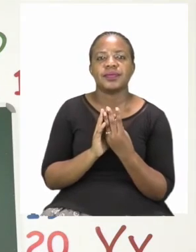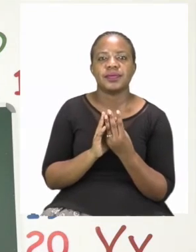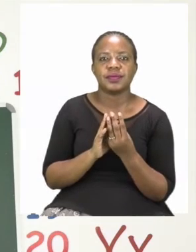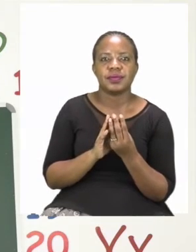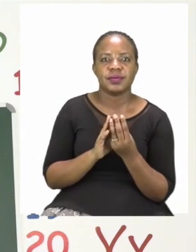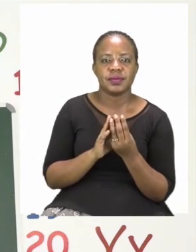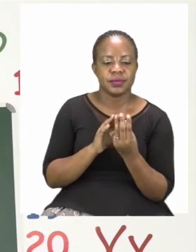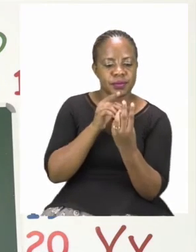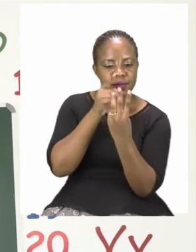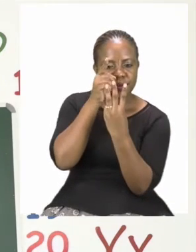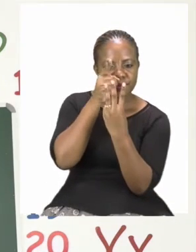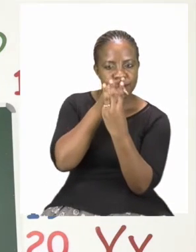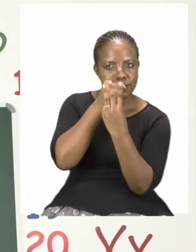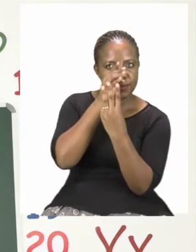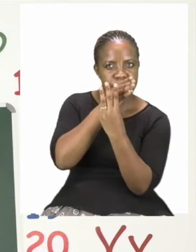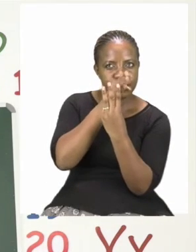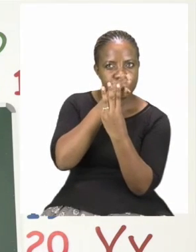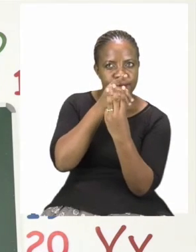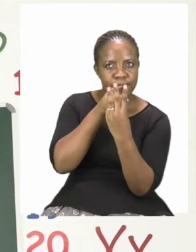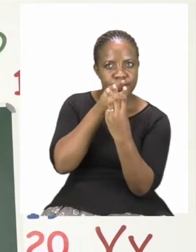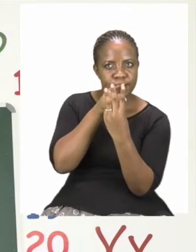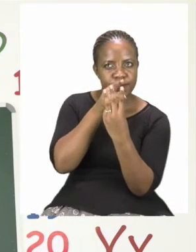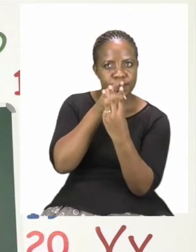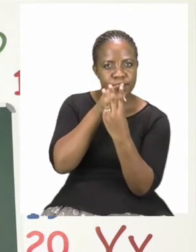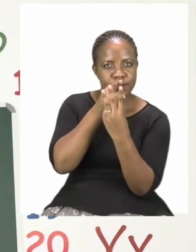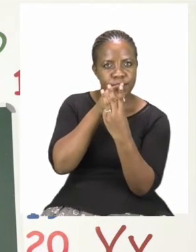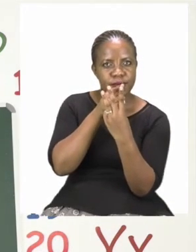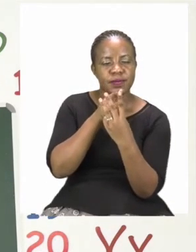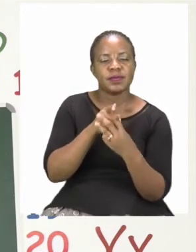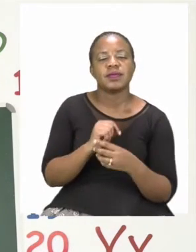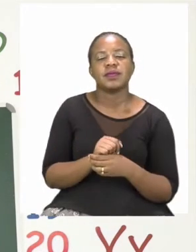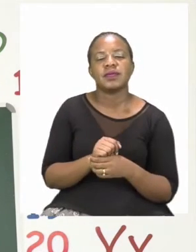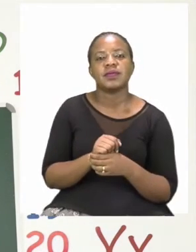one is hundreds.